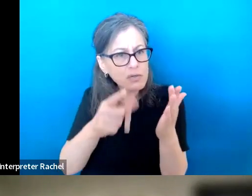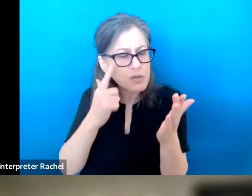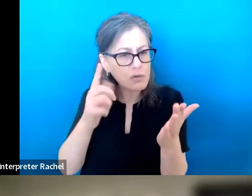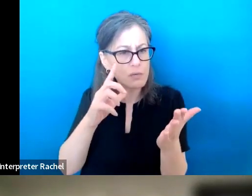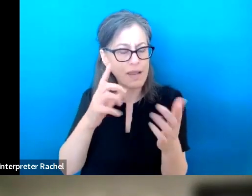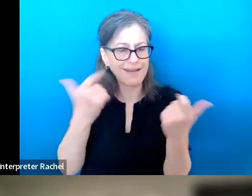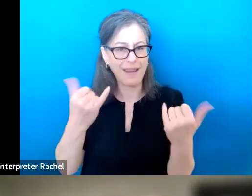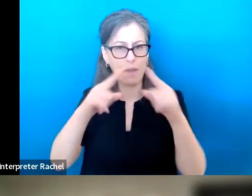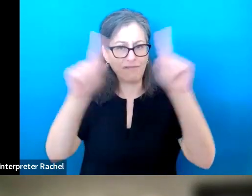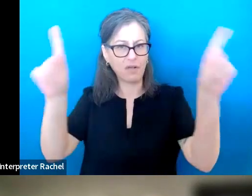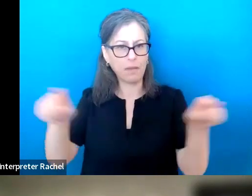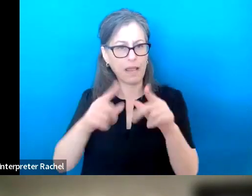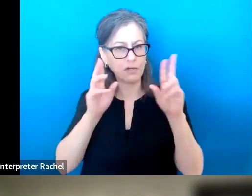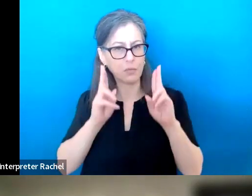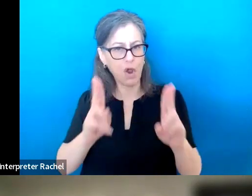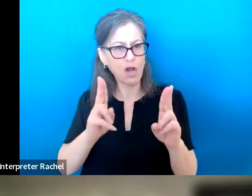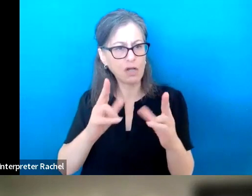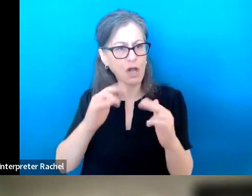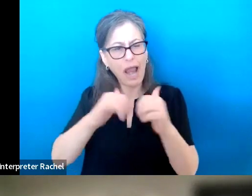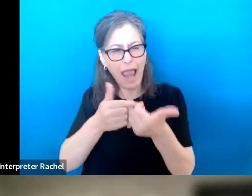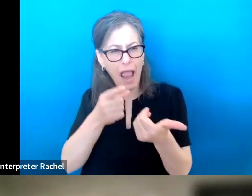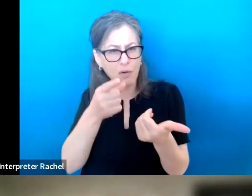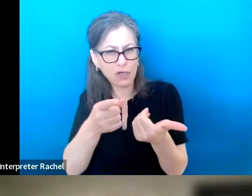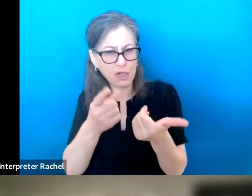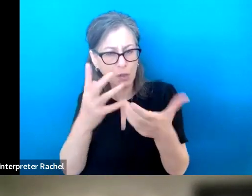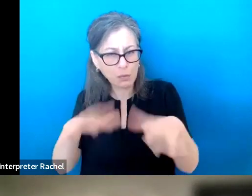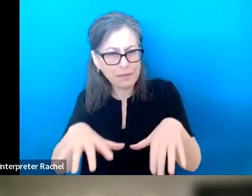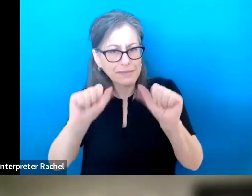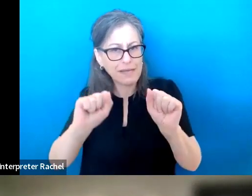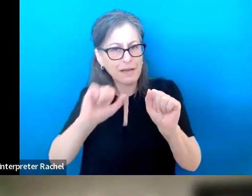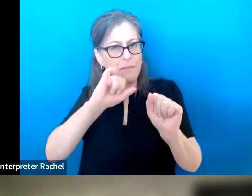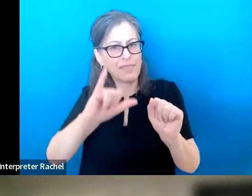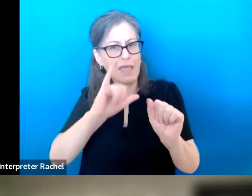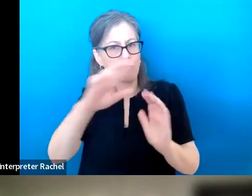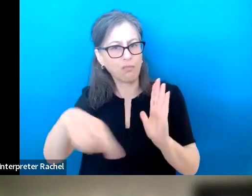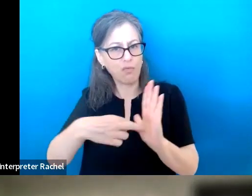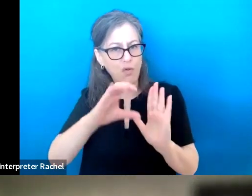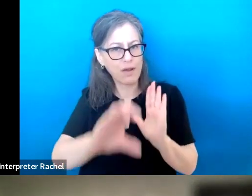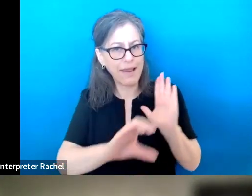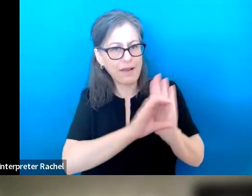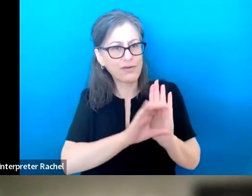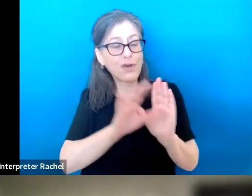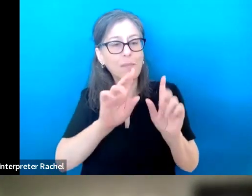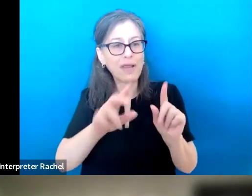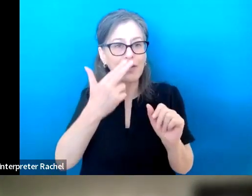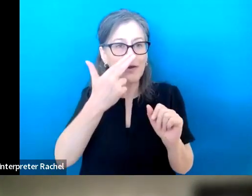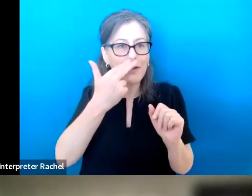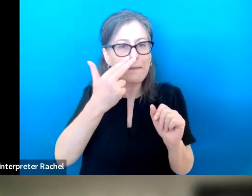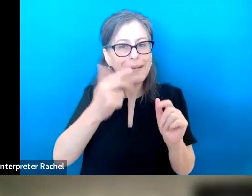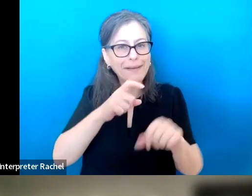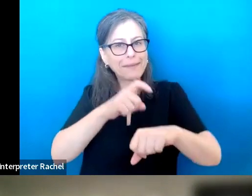plaque now somewhere. How did you embody that? But yet your comedic timing is